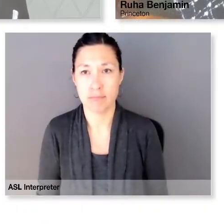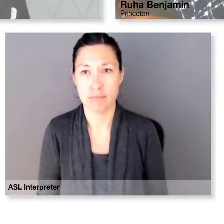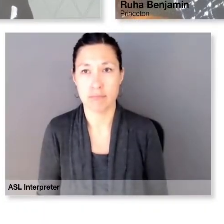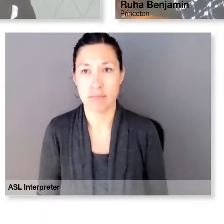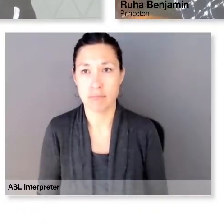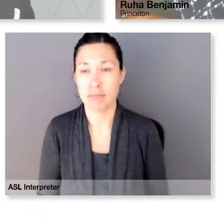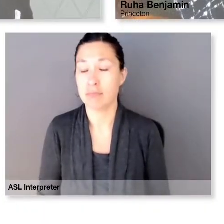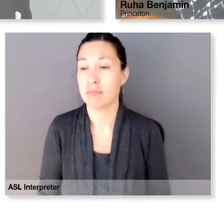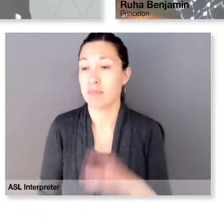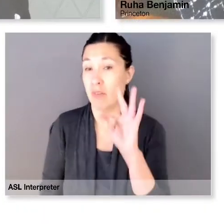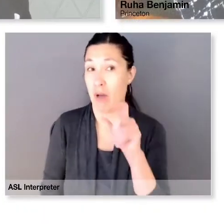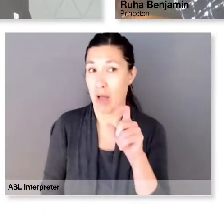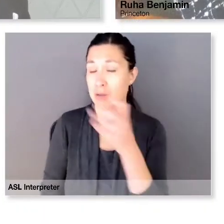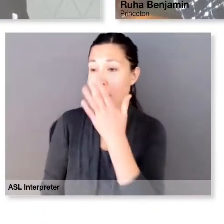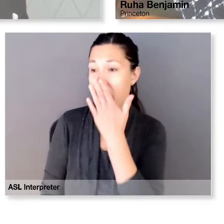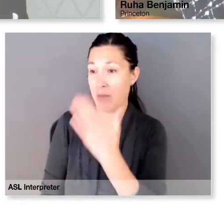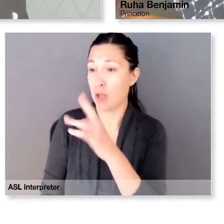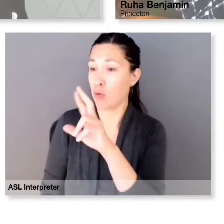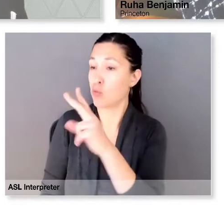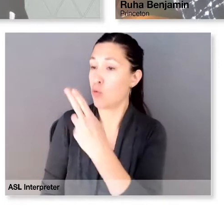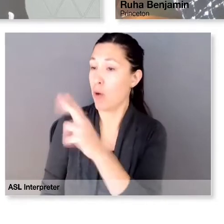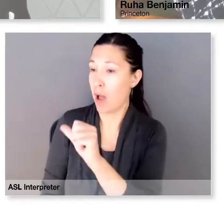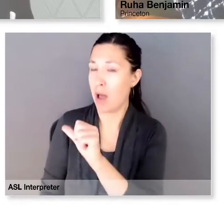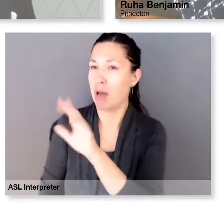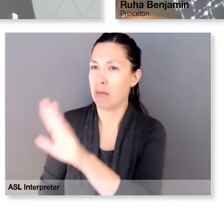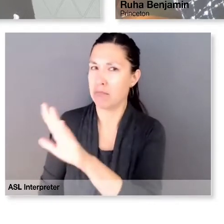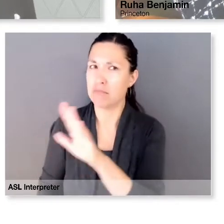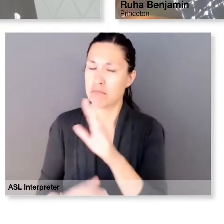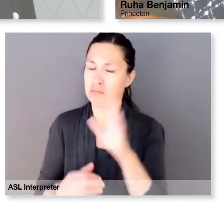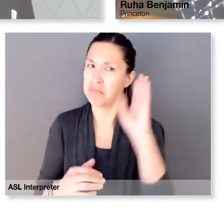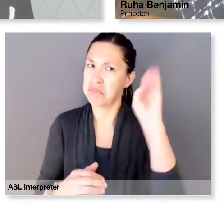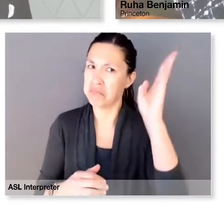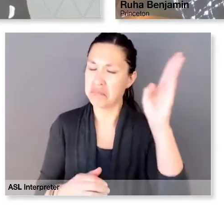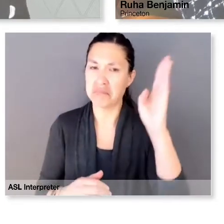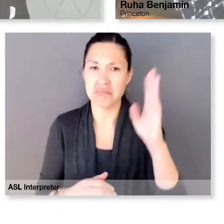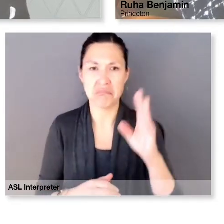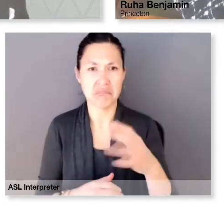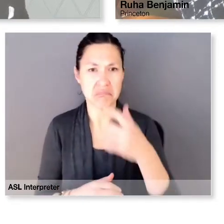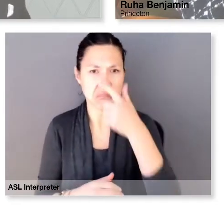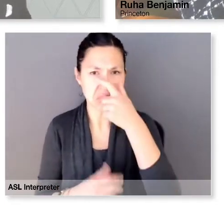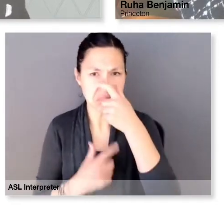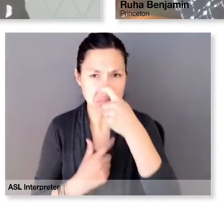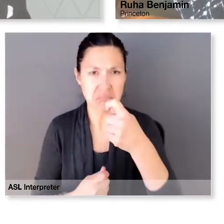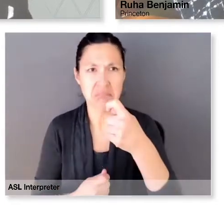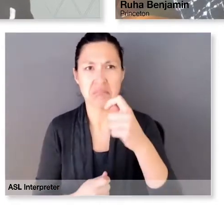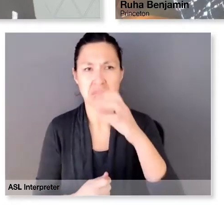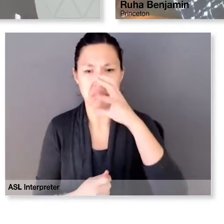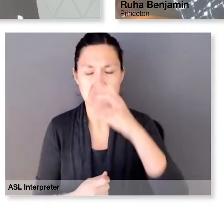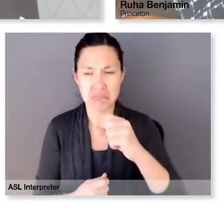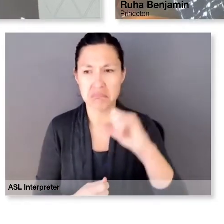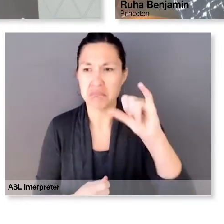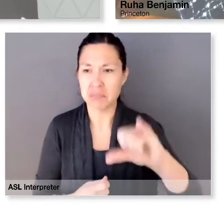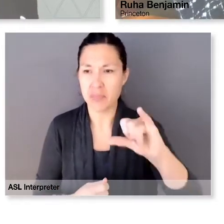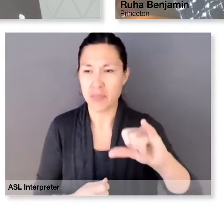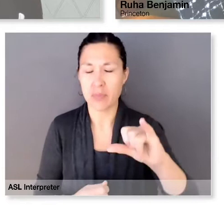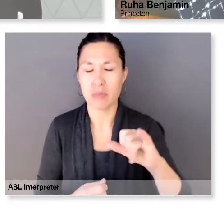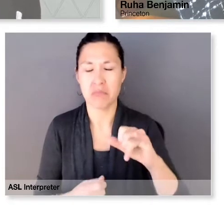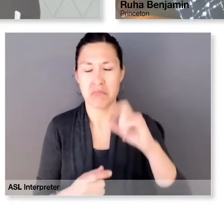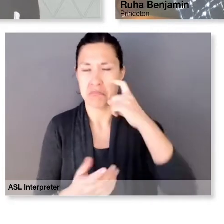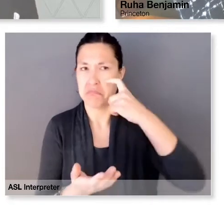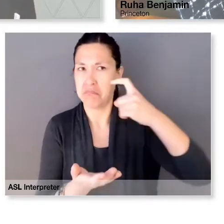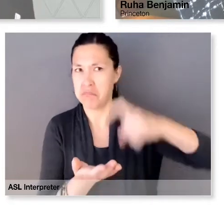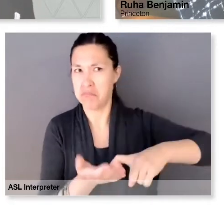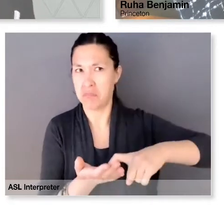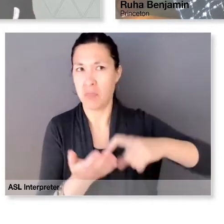So thank you so much, Ruha, for the fascinating and incisive talk. And one of the things I was struck by was the way that